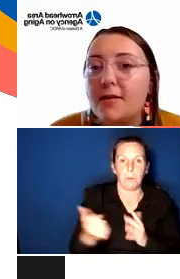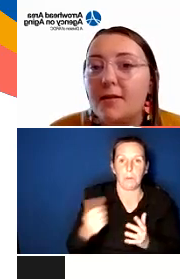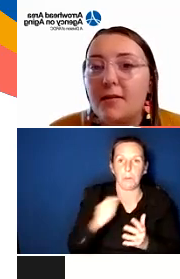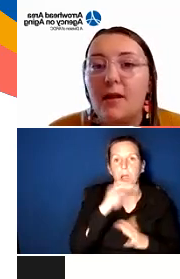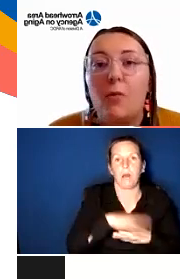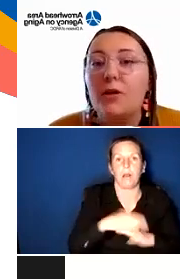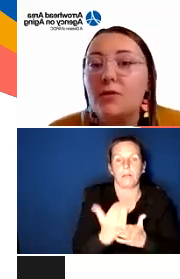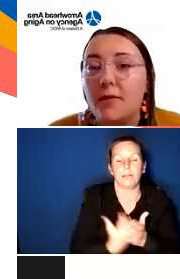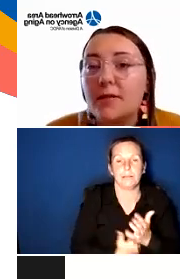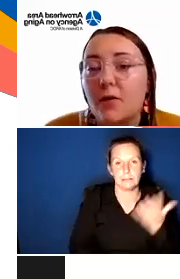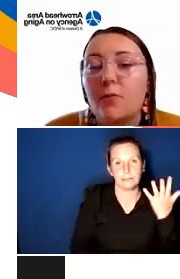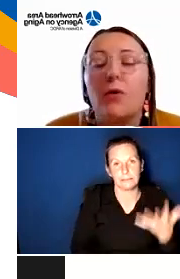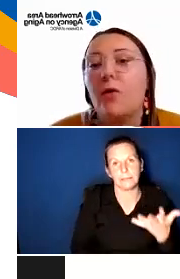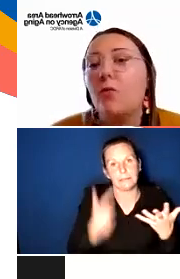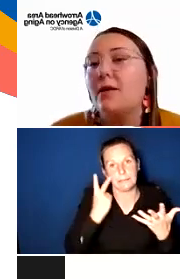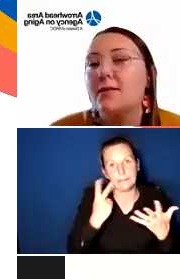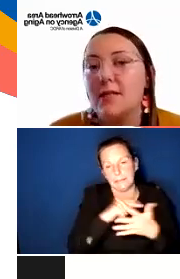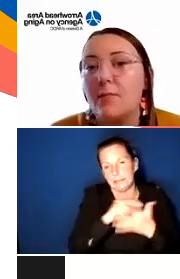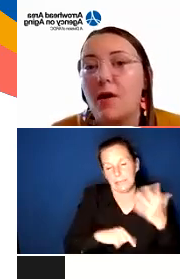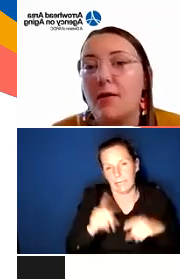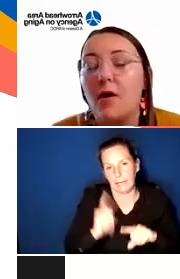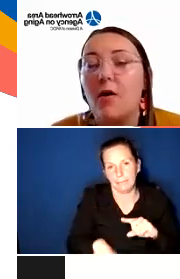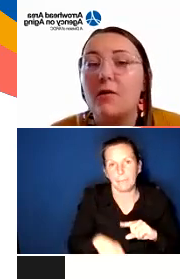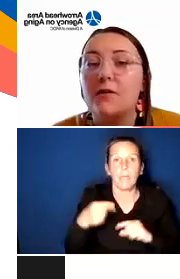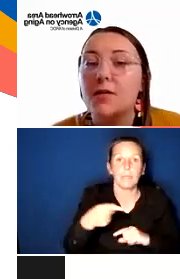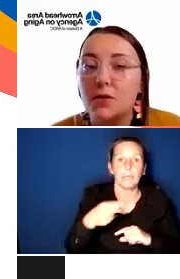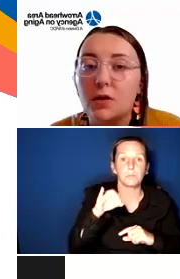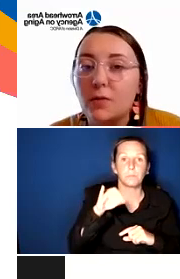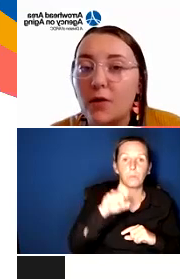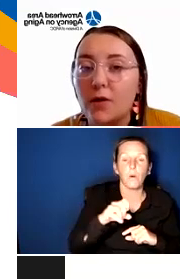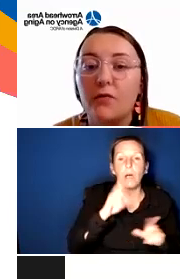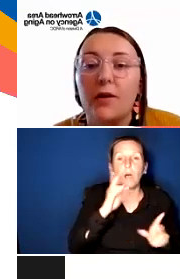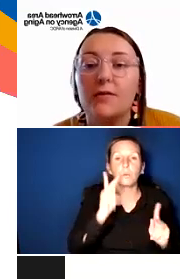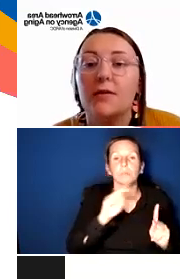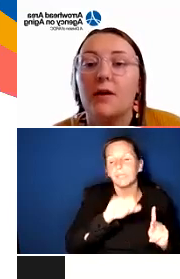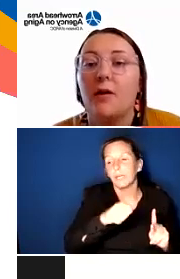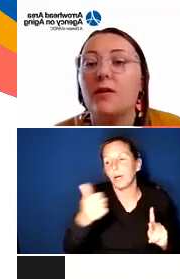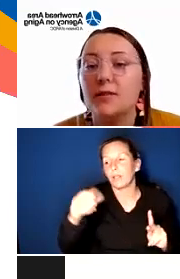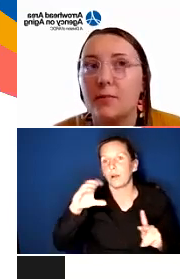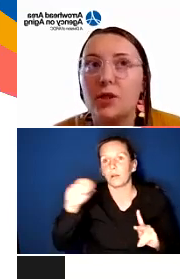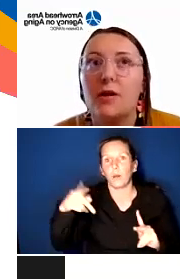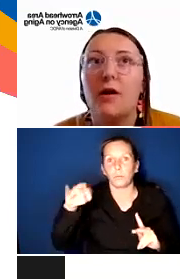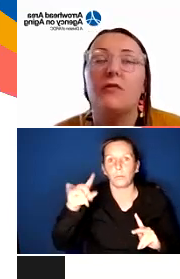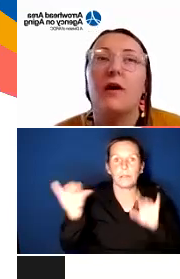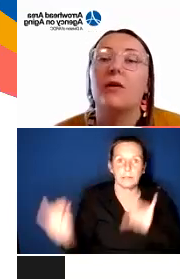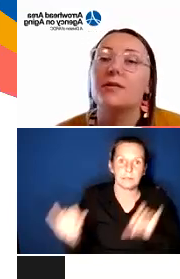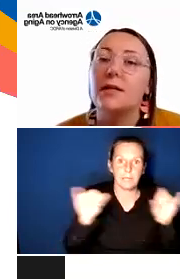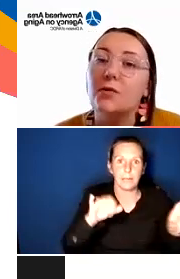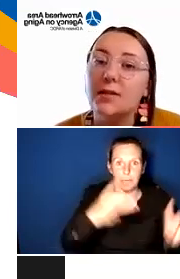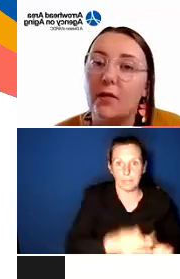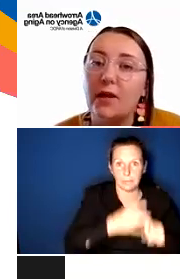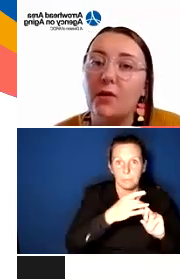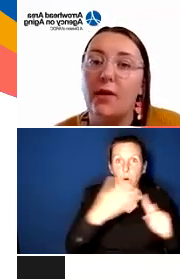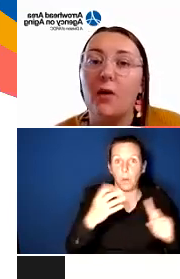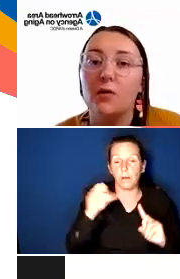And what you see on this county profile will be the same on all of the subsequent county profiles, with the exception of our St.